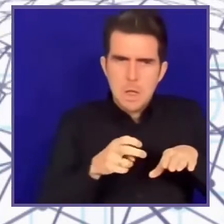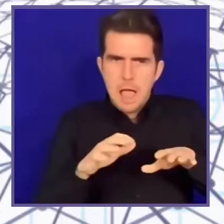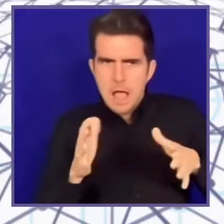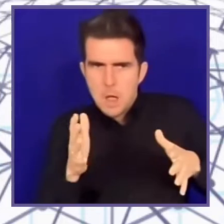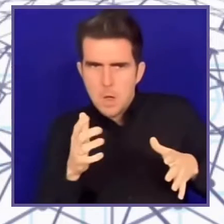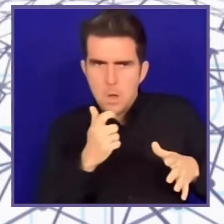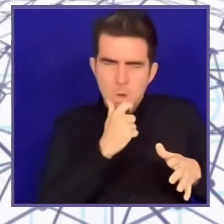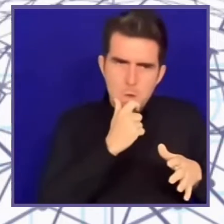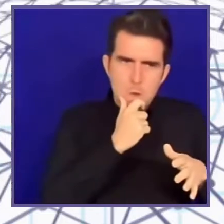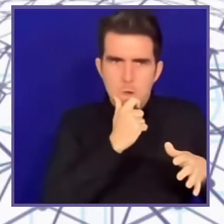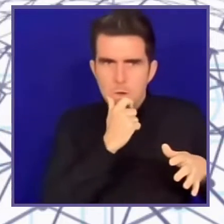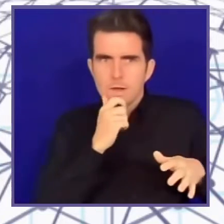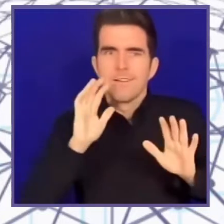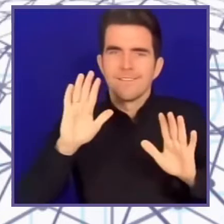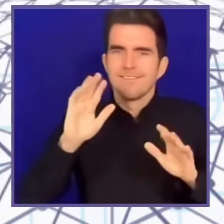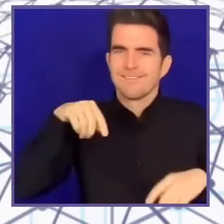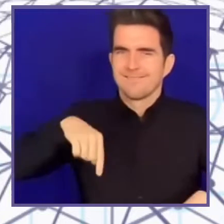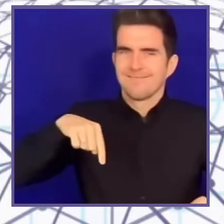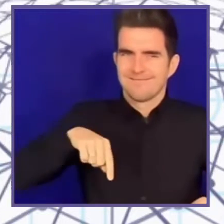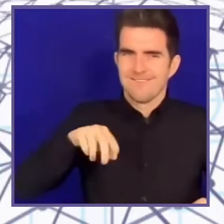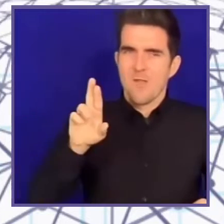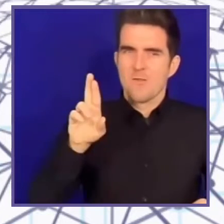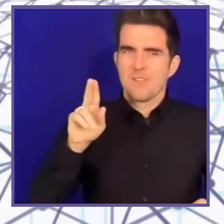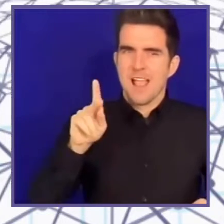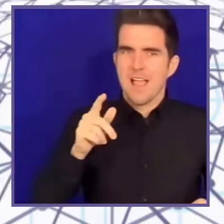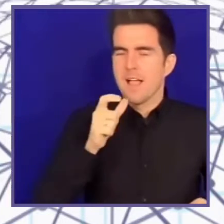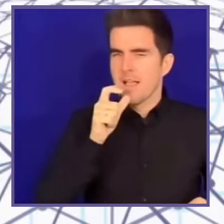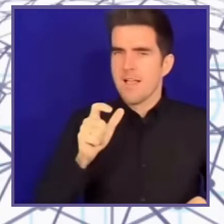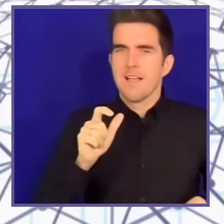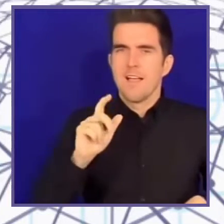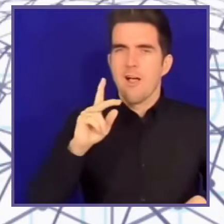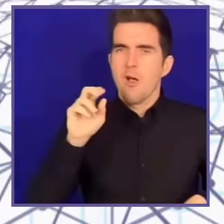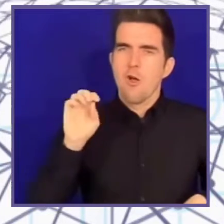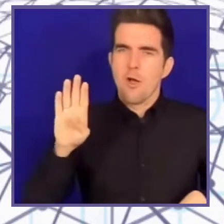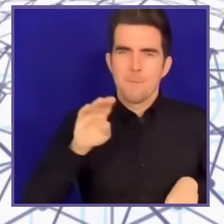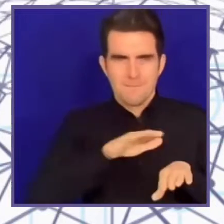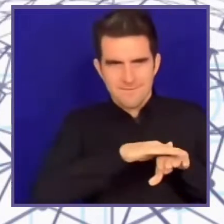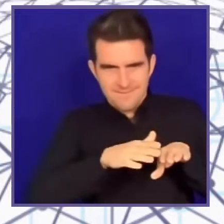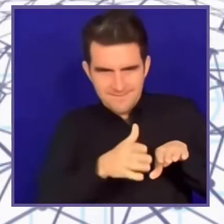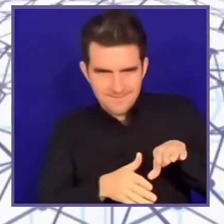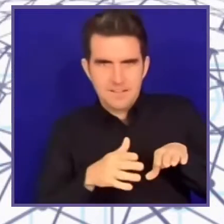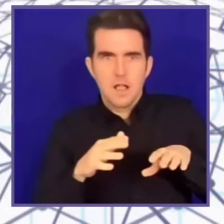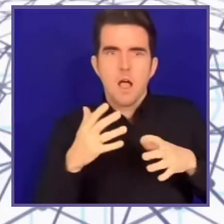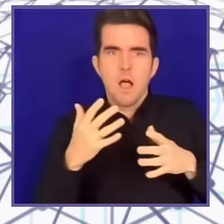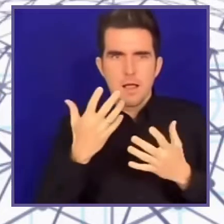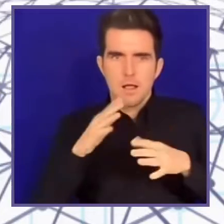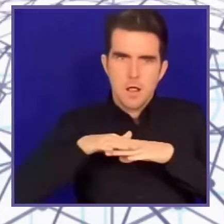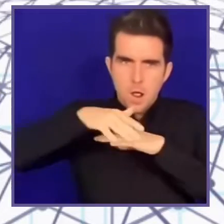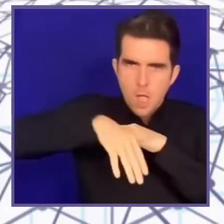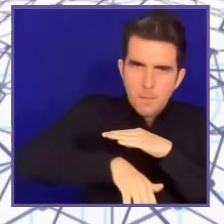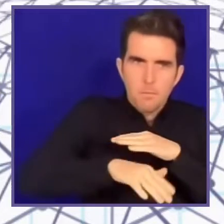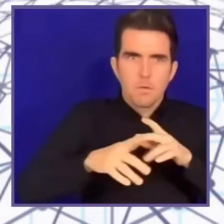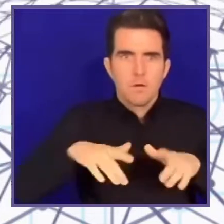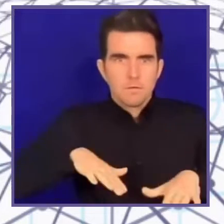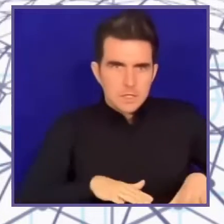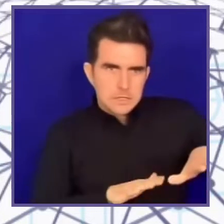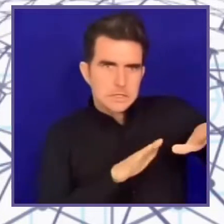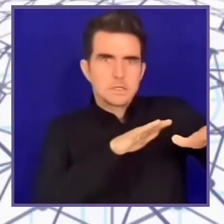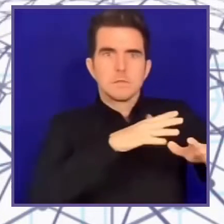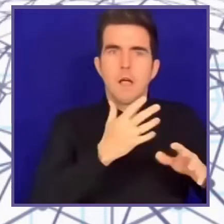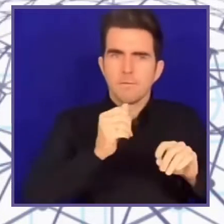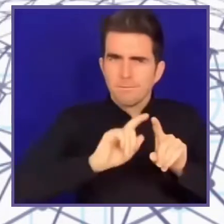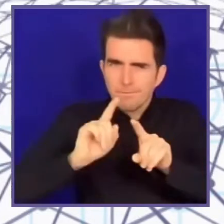do, as part of the training program, we also take them out for community outings. They've gone to the mall, we take them to the